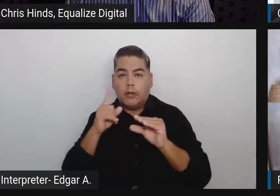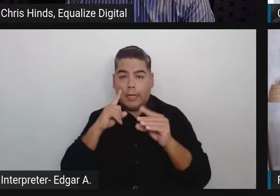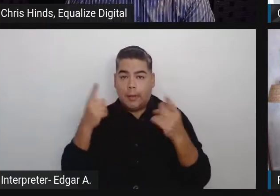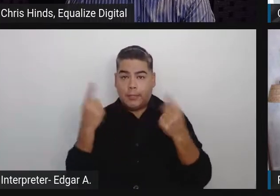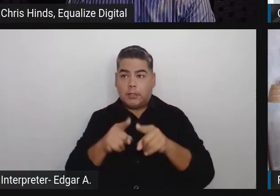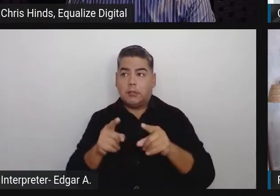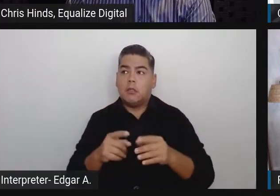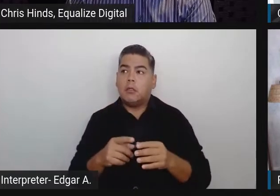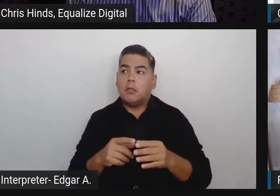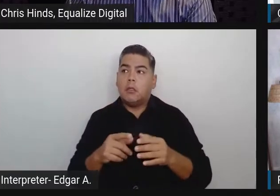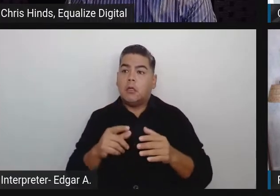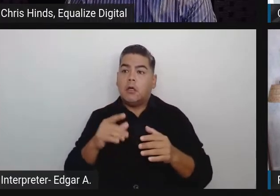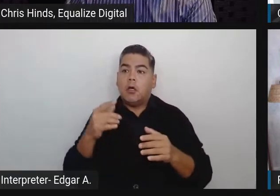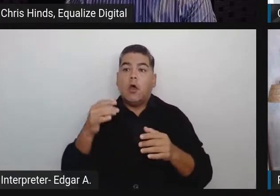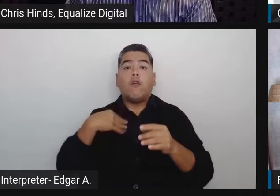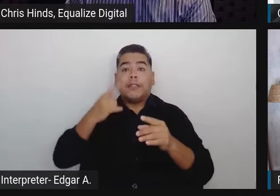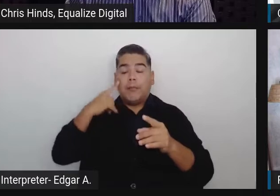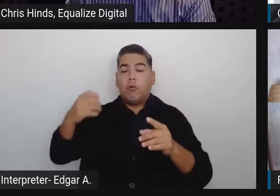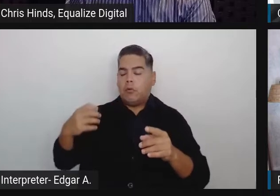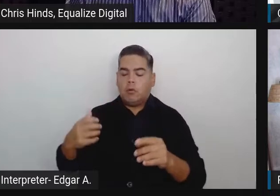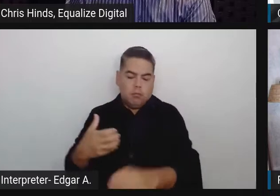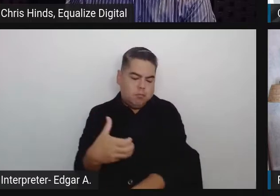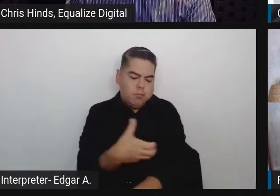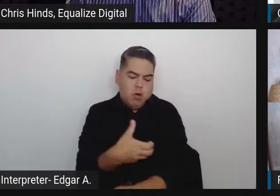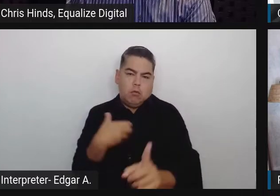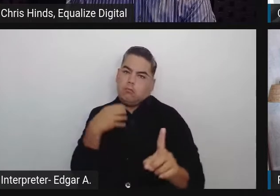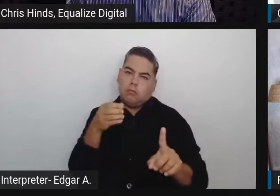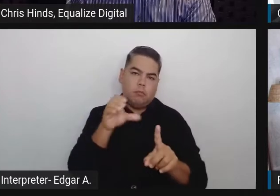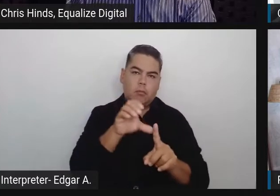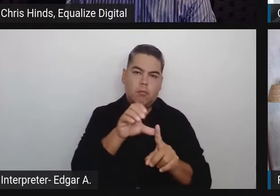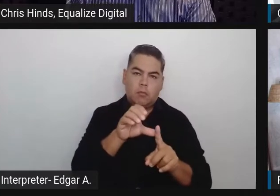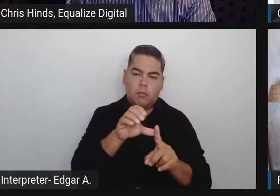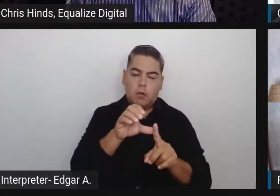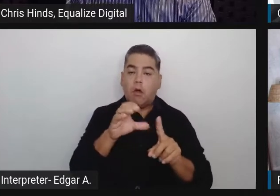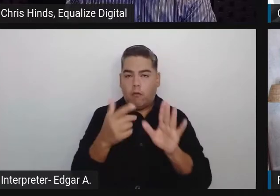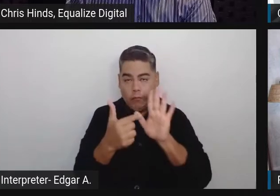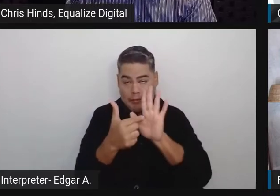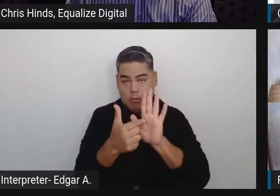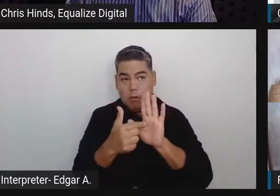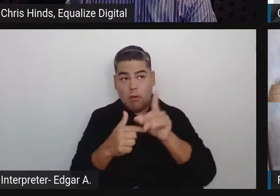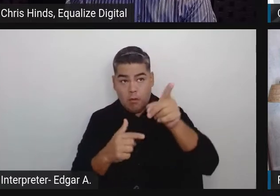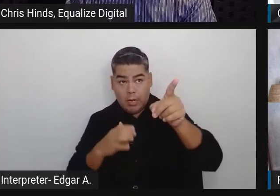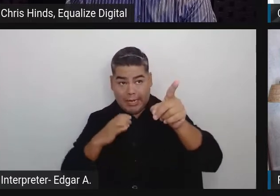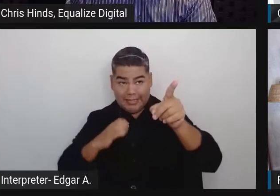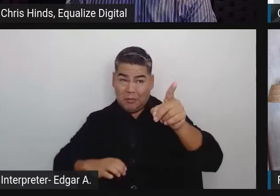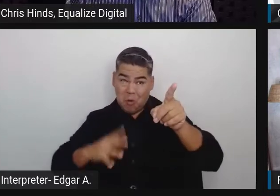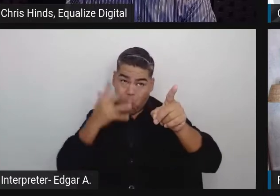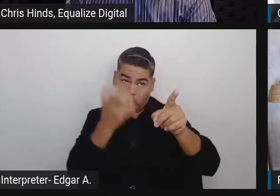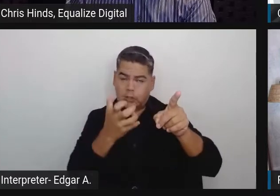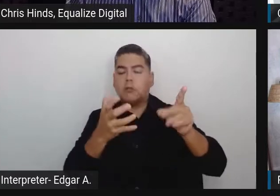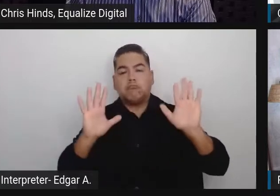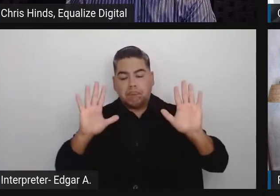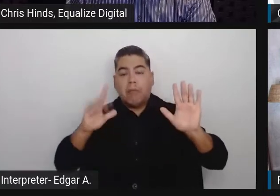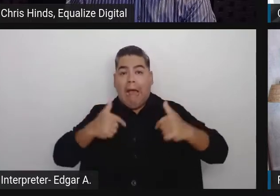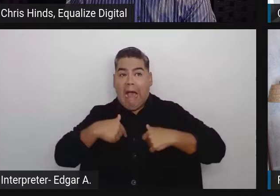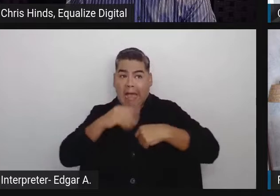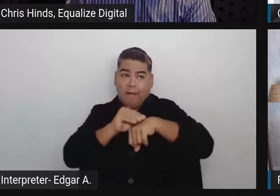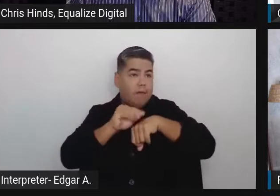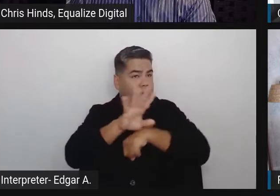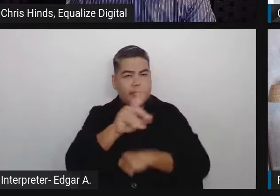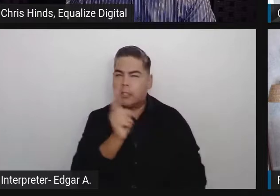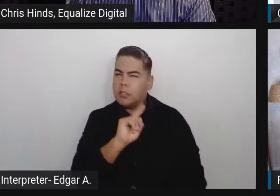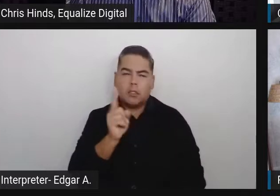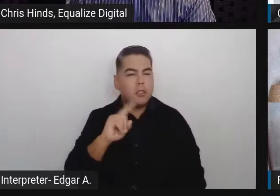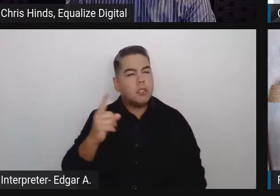like, okay, a client really wants to do this thing. They're going to have to sign an against my advice document of